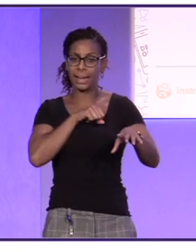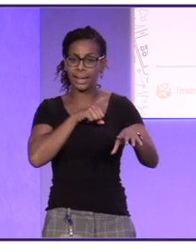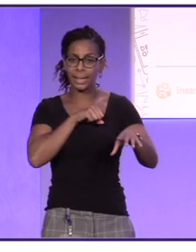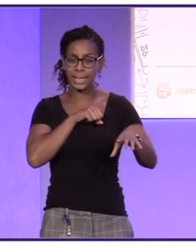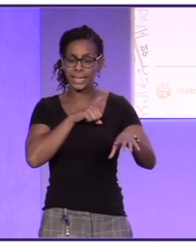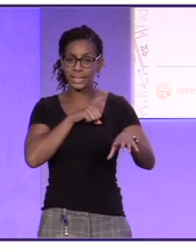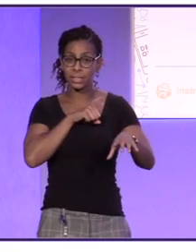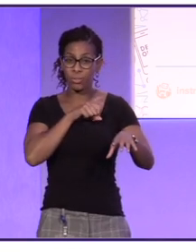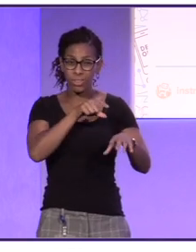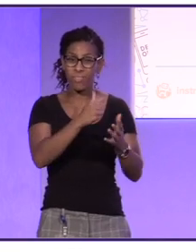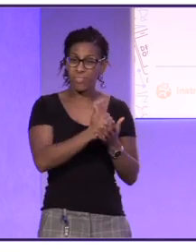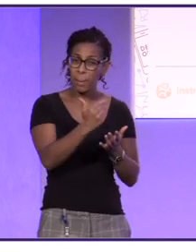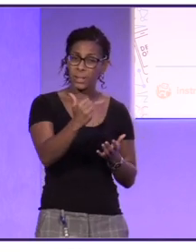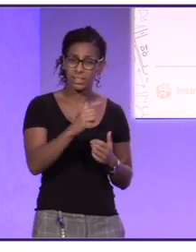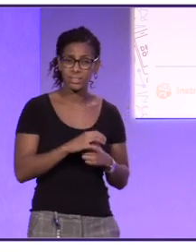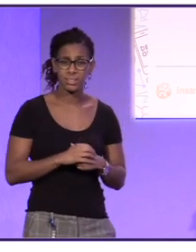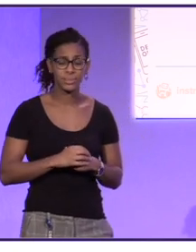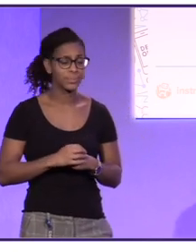which is fabulous.